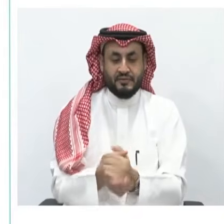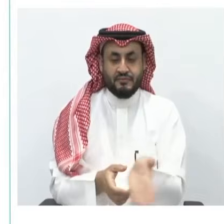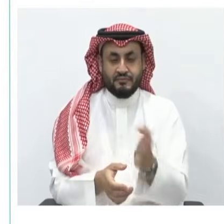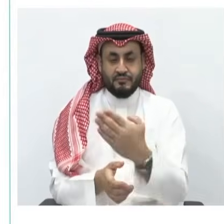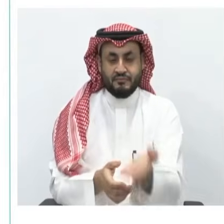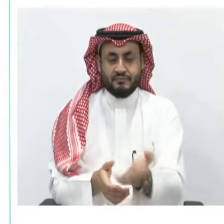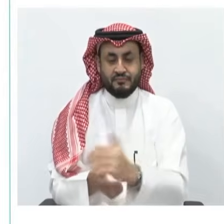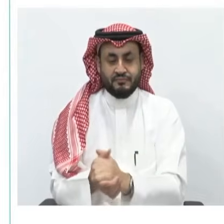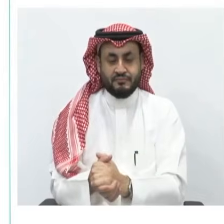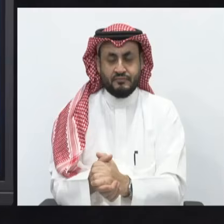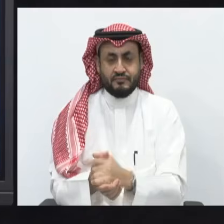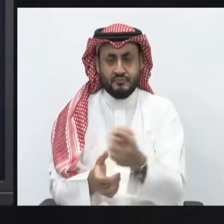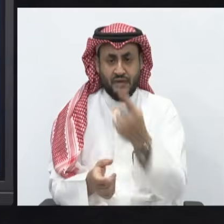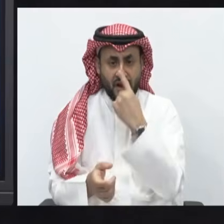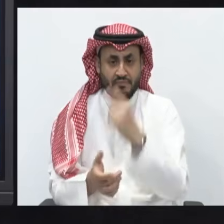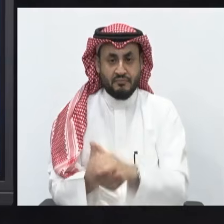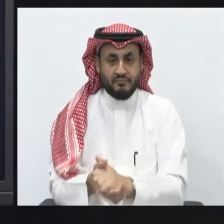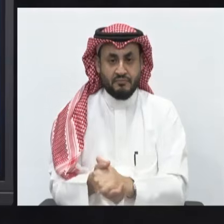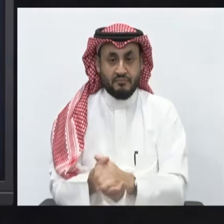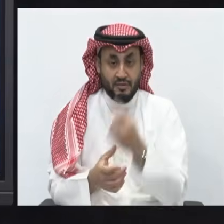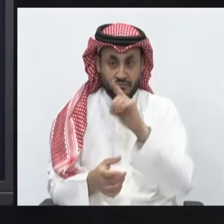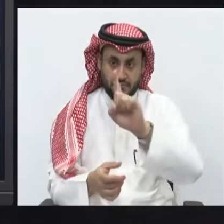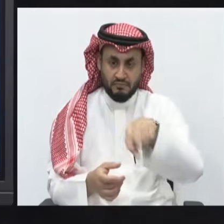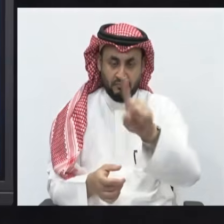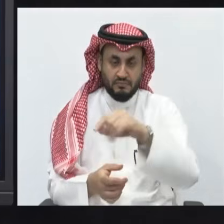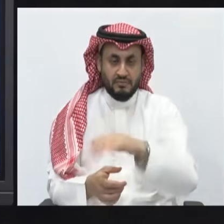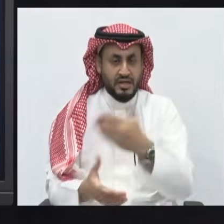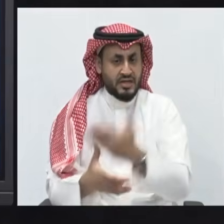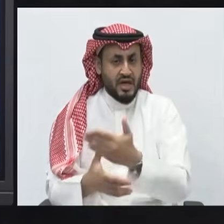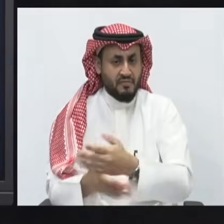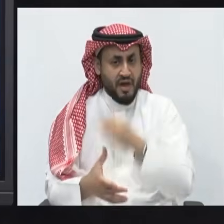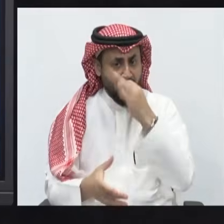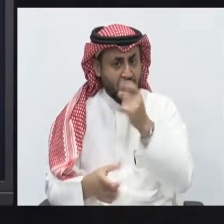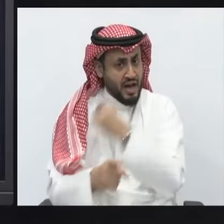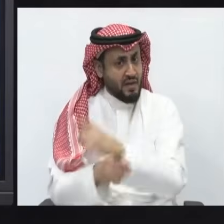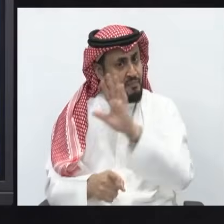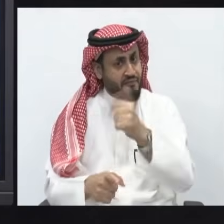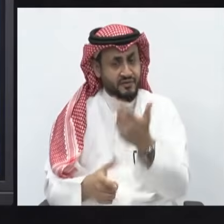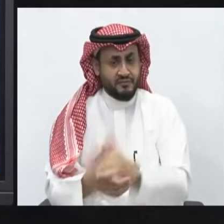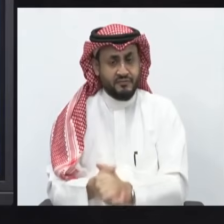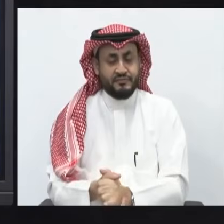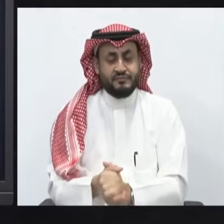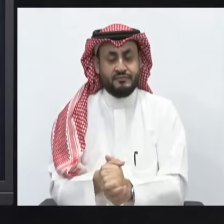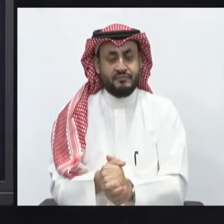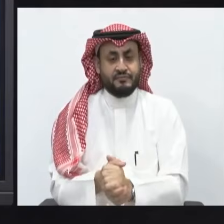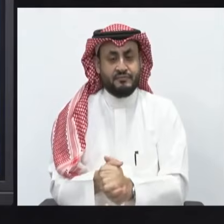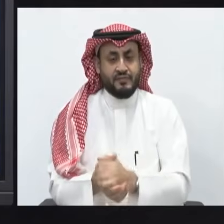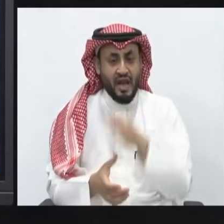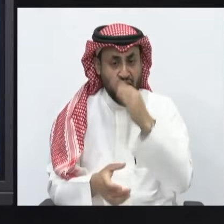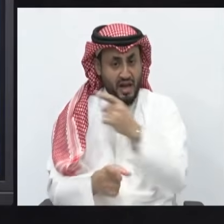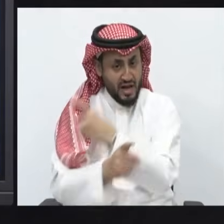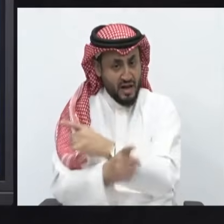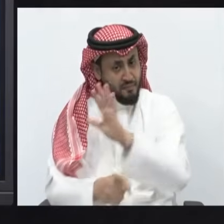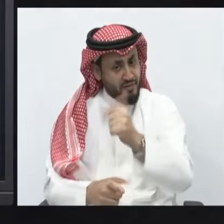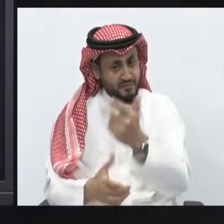this? Touch your nose. Don't touch it. Excellent. Why? The teacher doesn't say it. The teacher